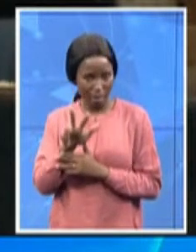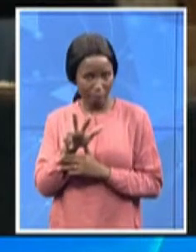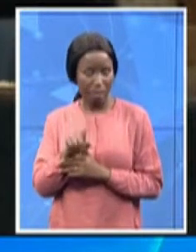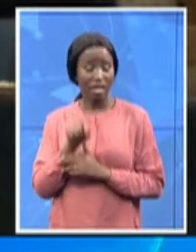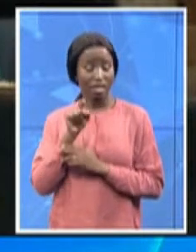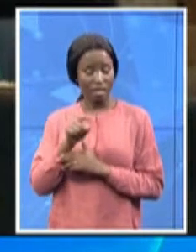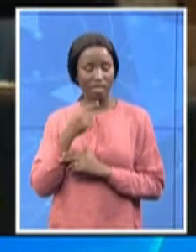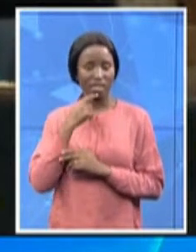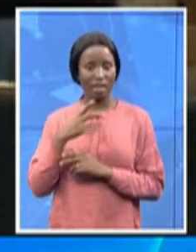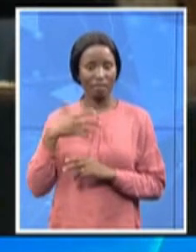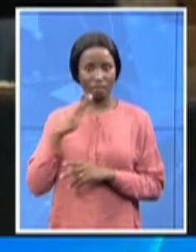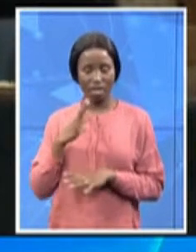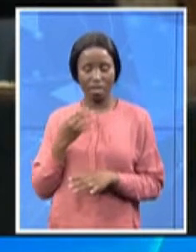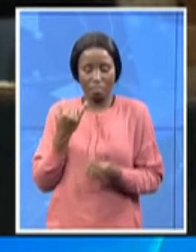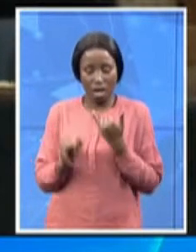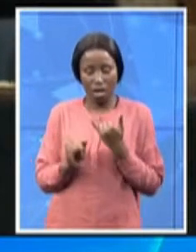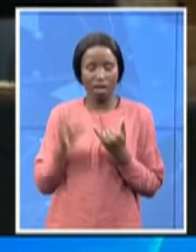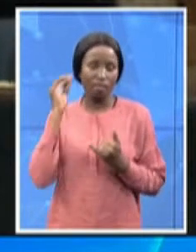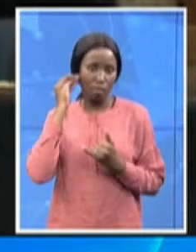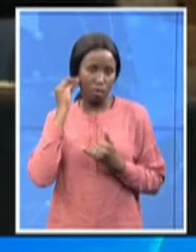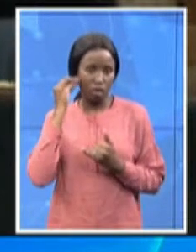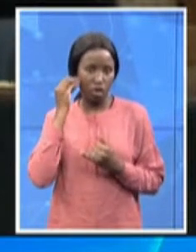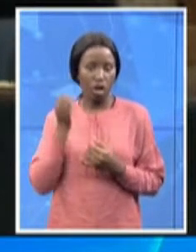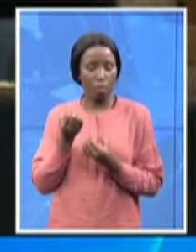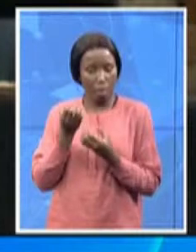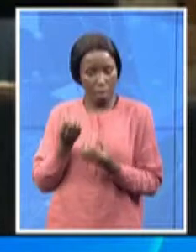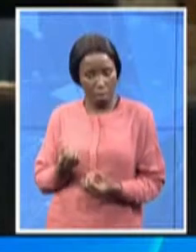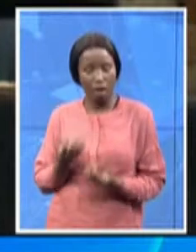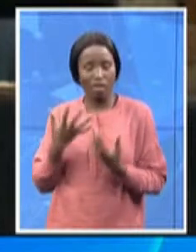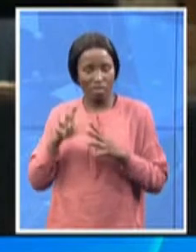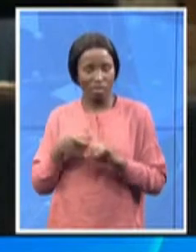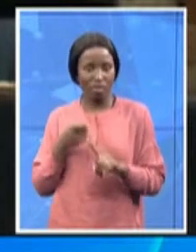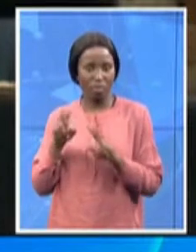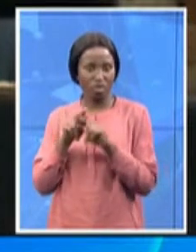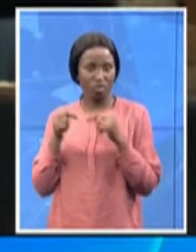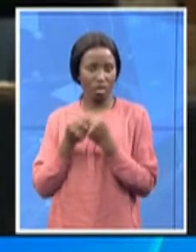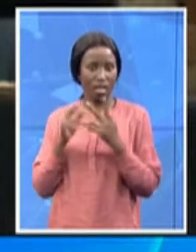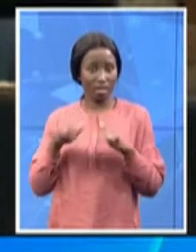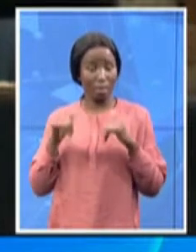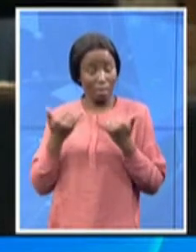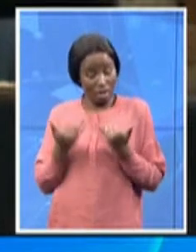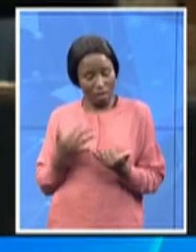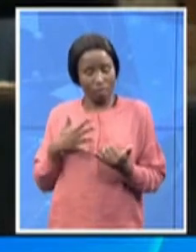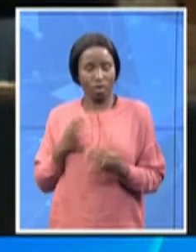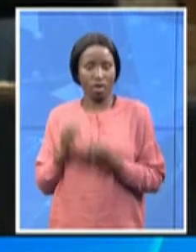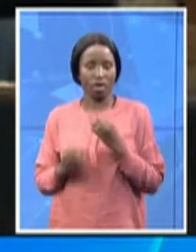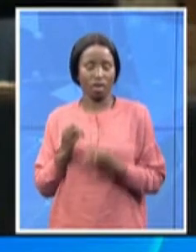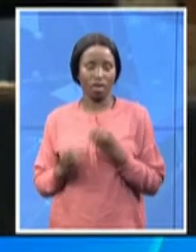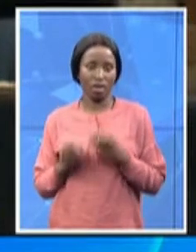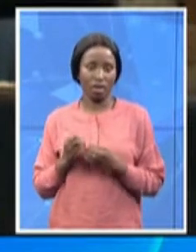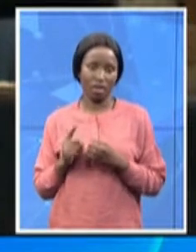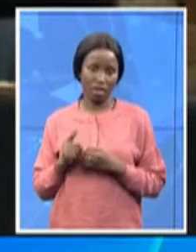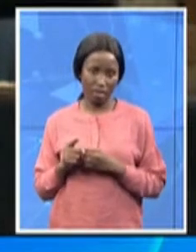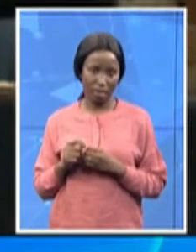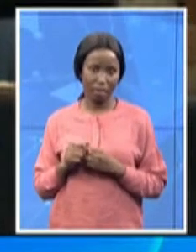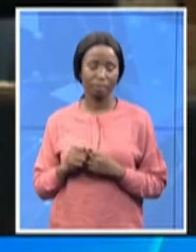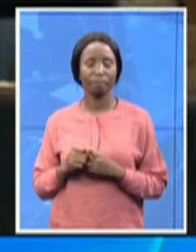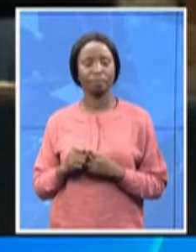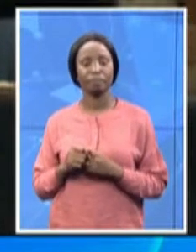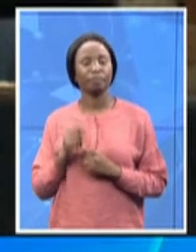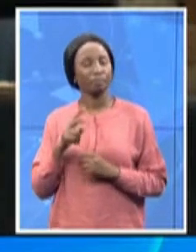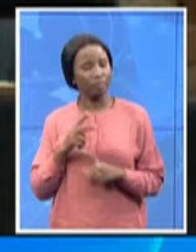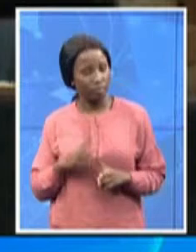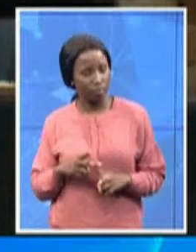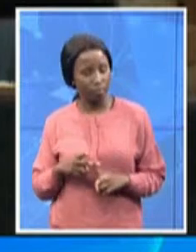had provided in the National Assembly. Consequently, President Ramaphosa's reply was in breach of